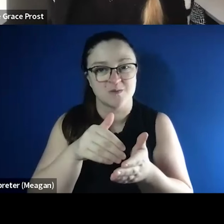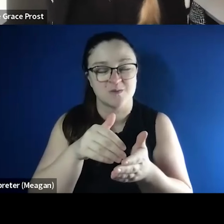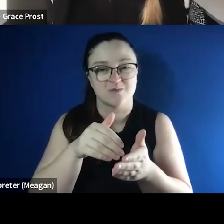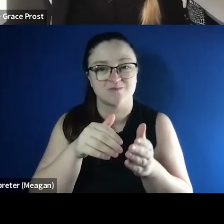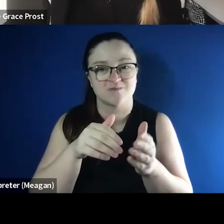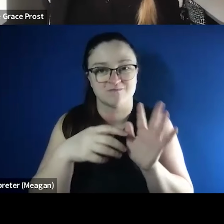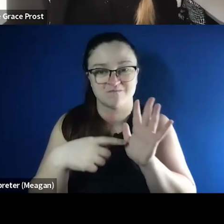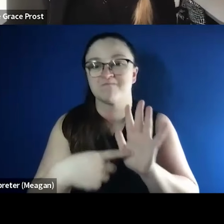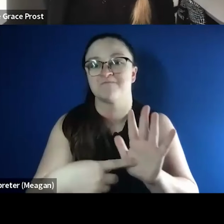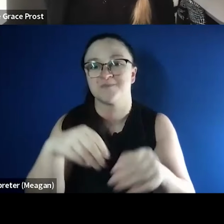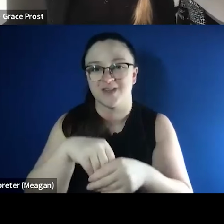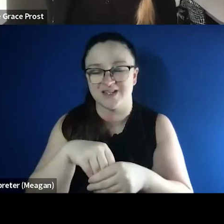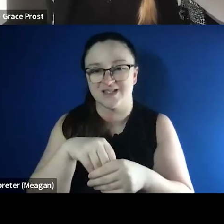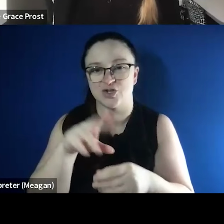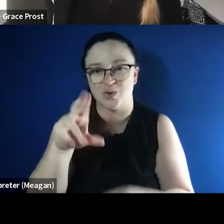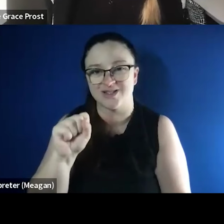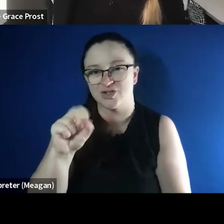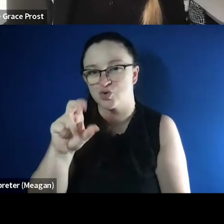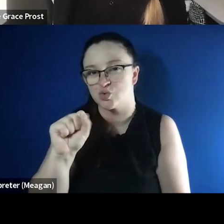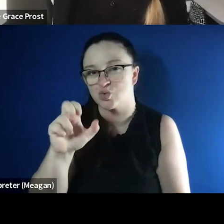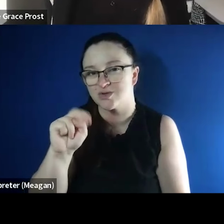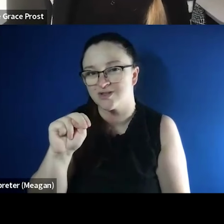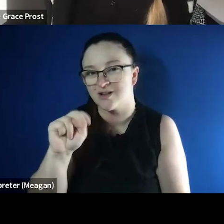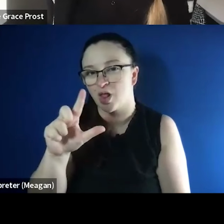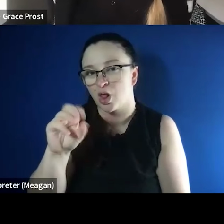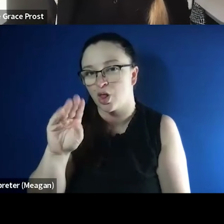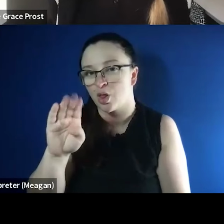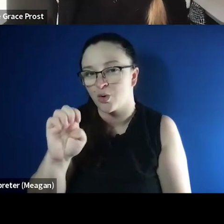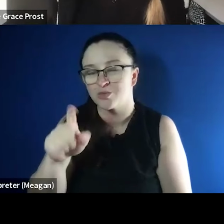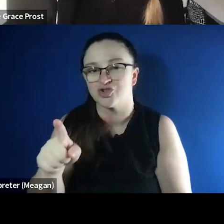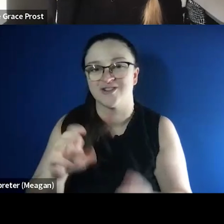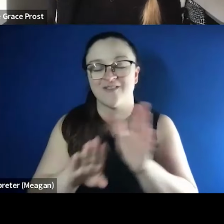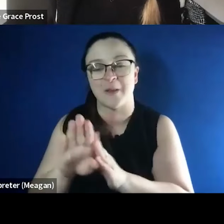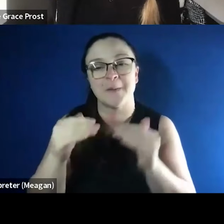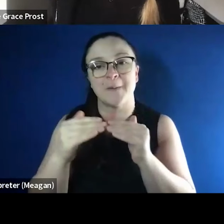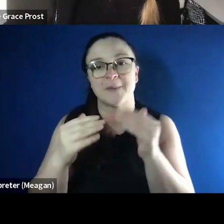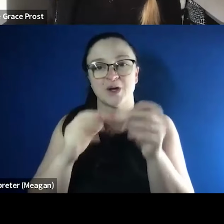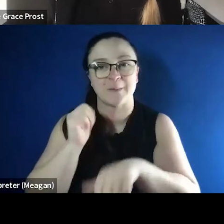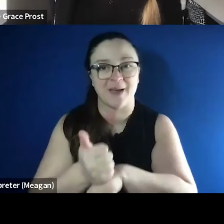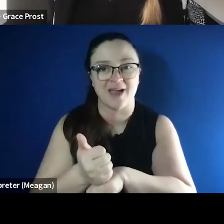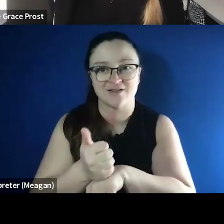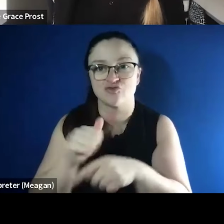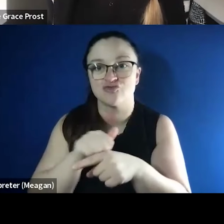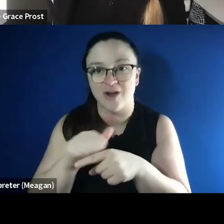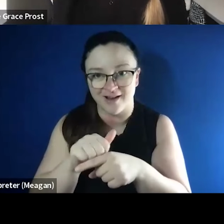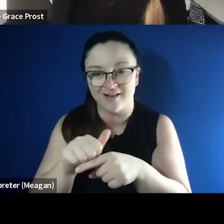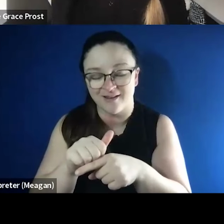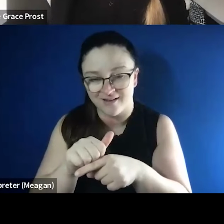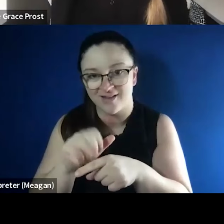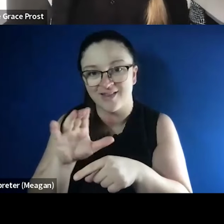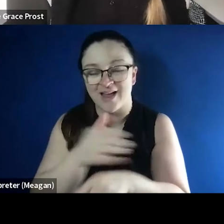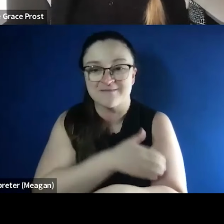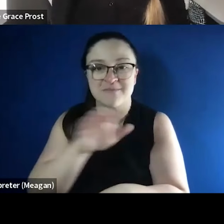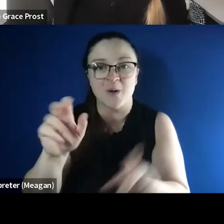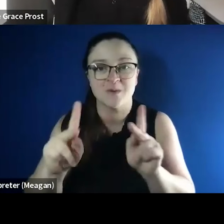Loeb. She's actually developed like a peer-based training that is being piloted to kind of empower people